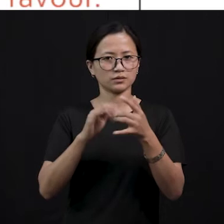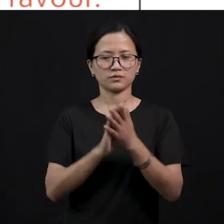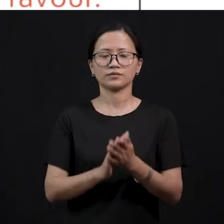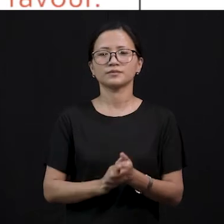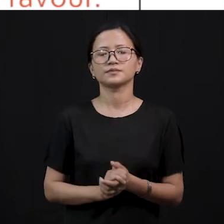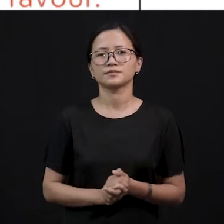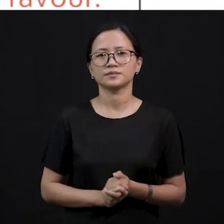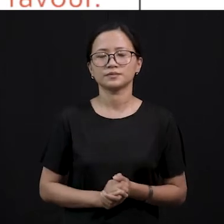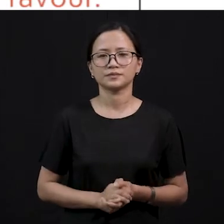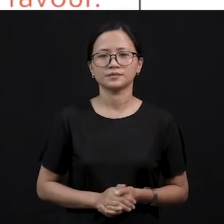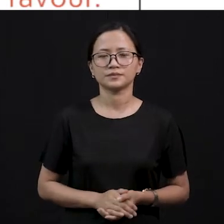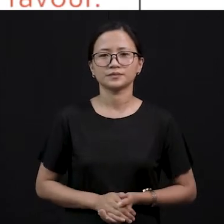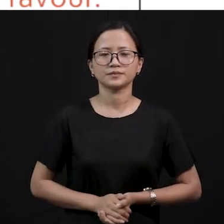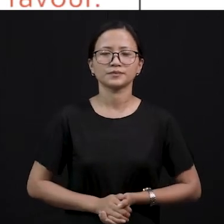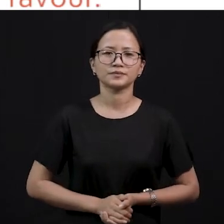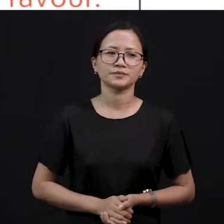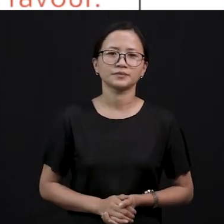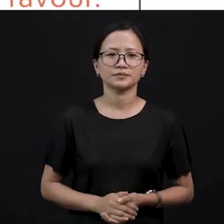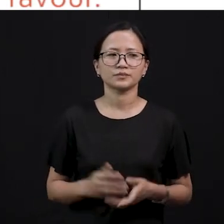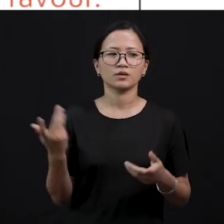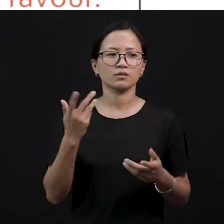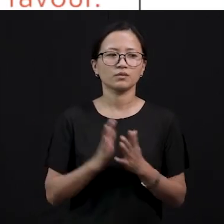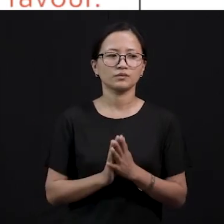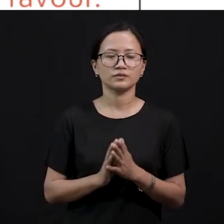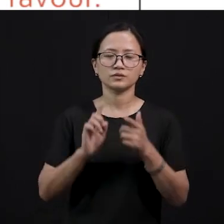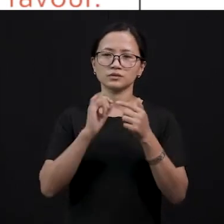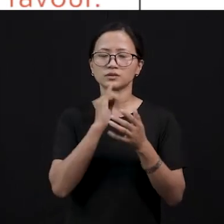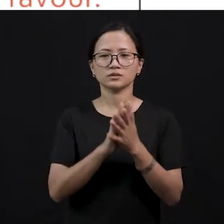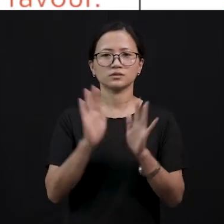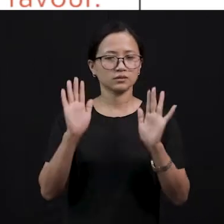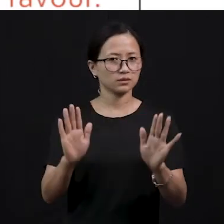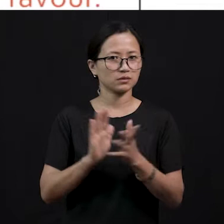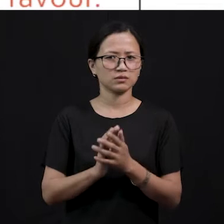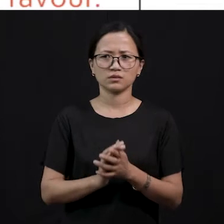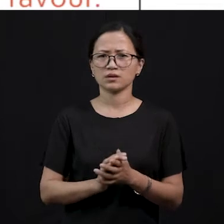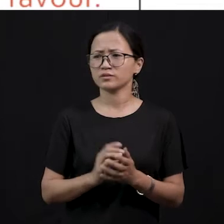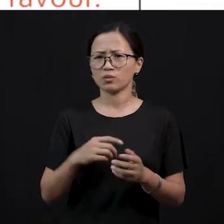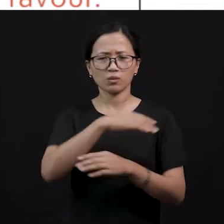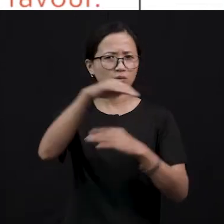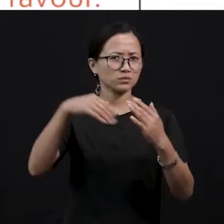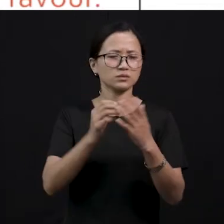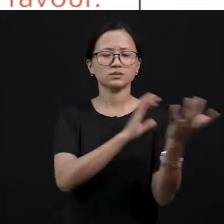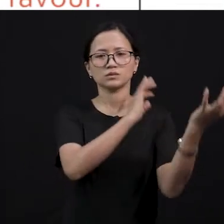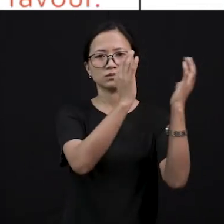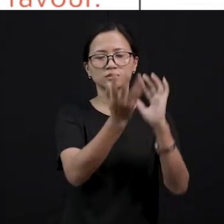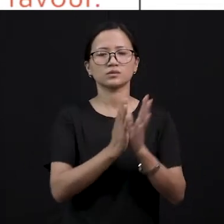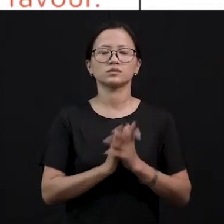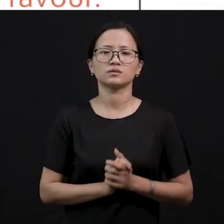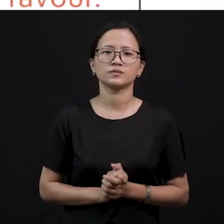informed. Now, whatever is happening in the entire world. So like if you